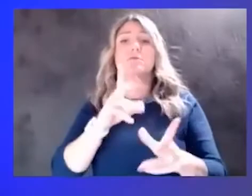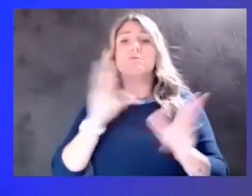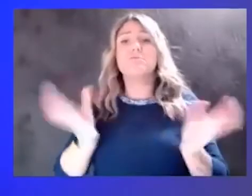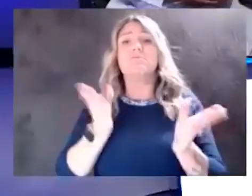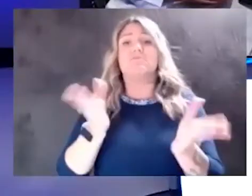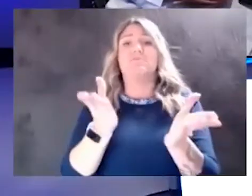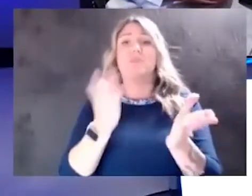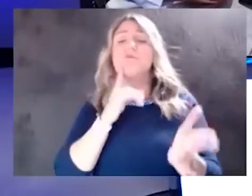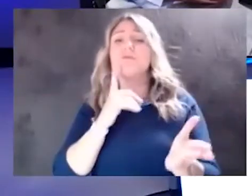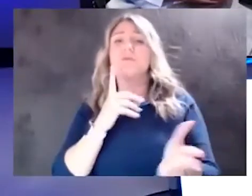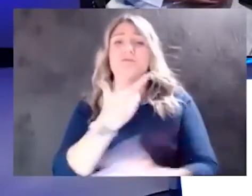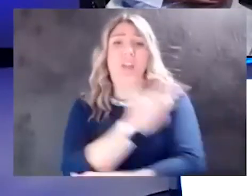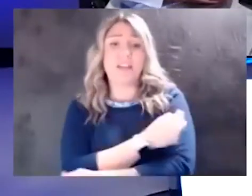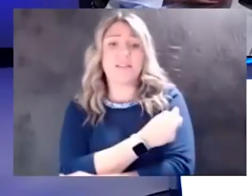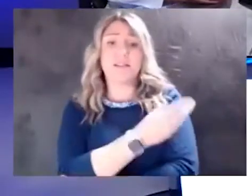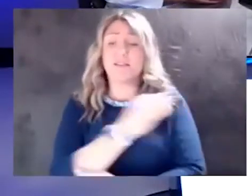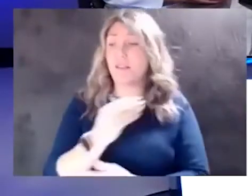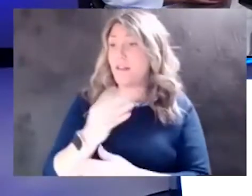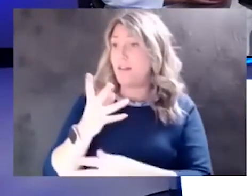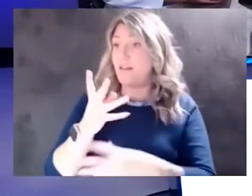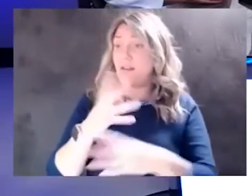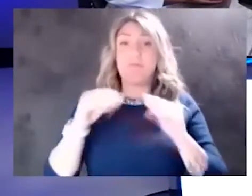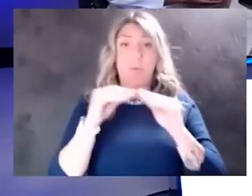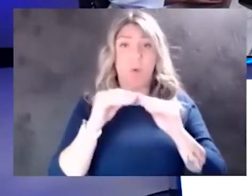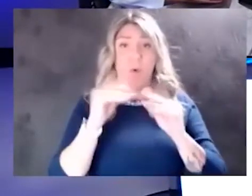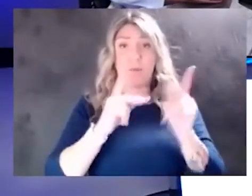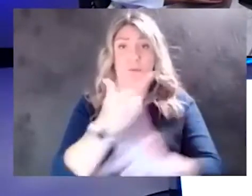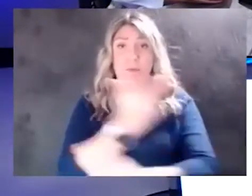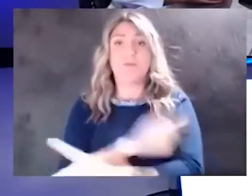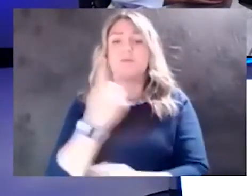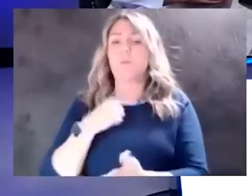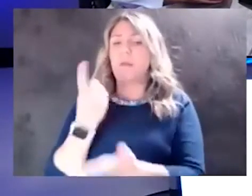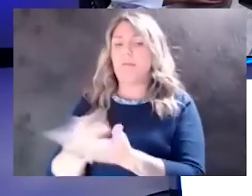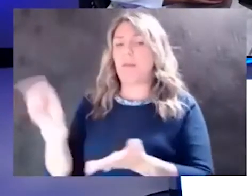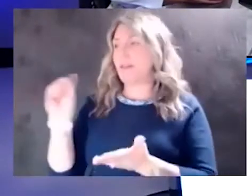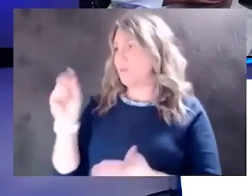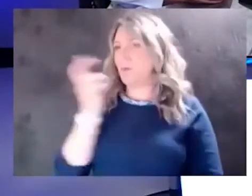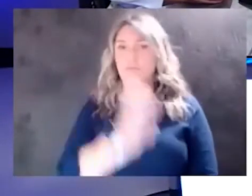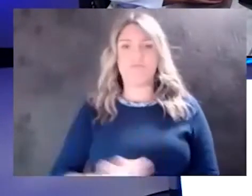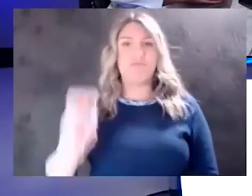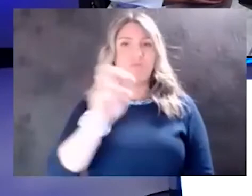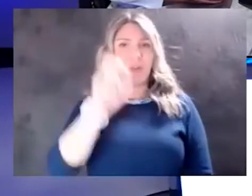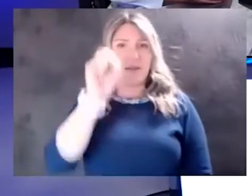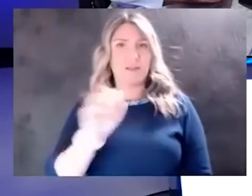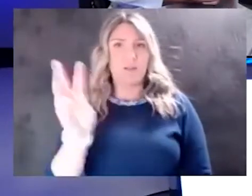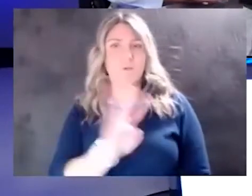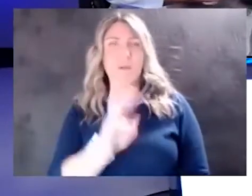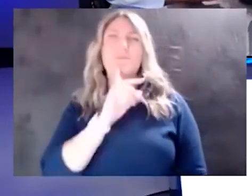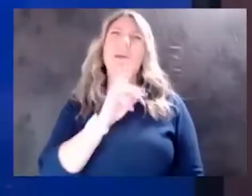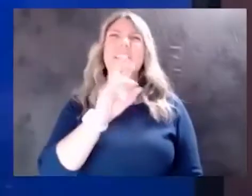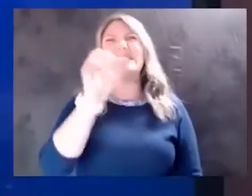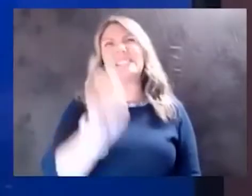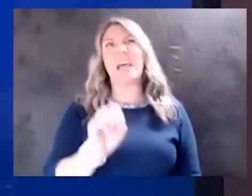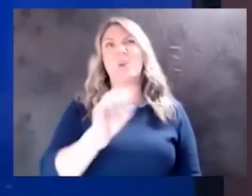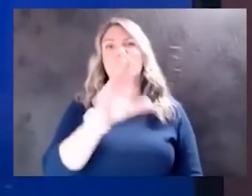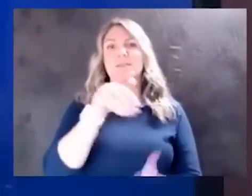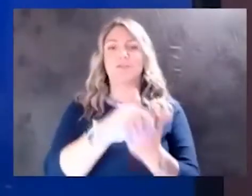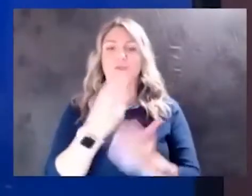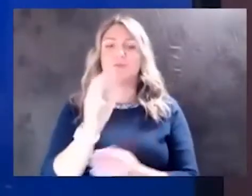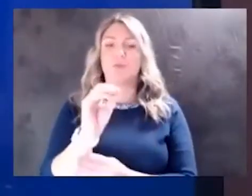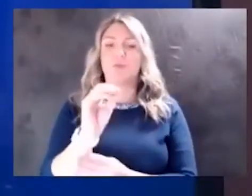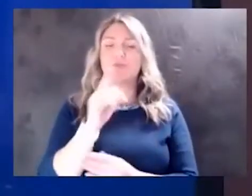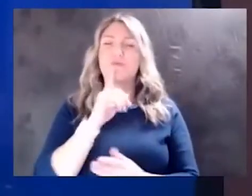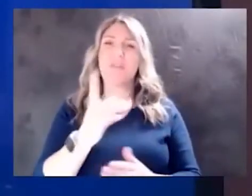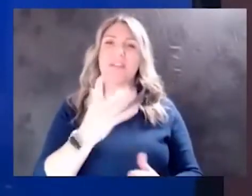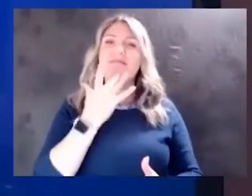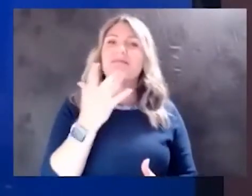uptake. So last week, I took a trip, and I was out in Southwest Missouri, actually South Central Missouri, went down to one of my favorite places on earth,